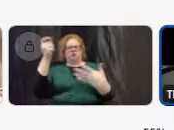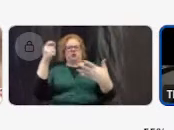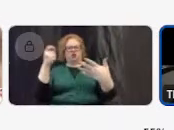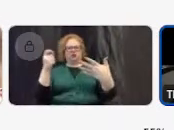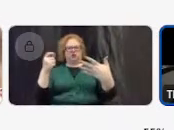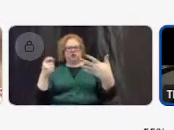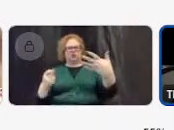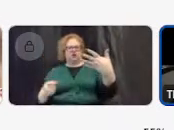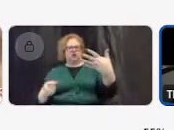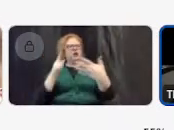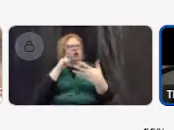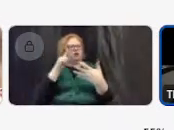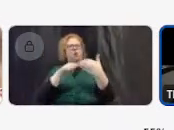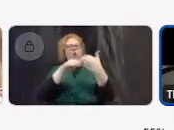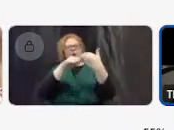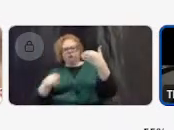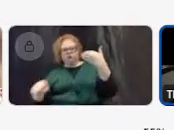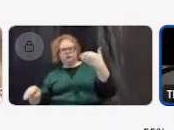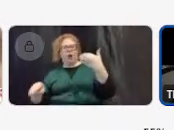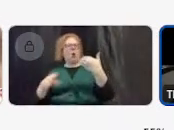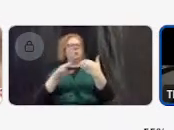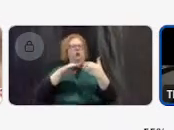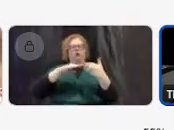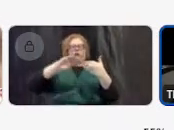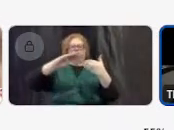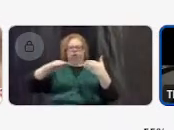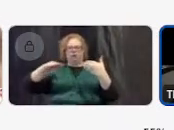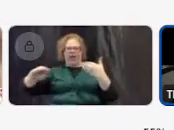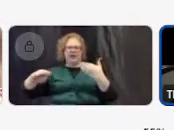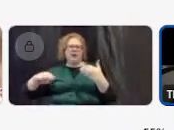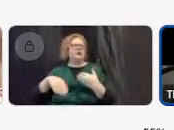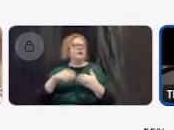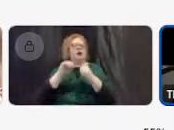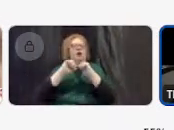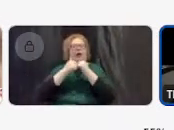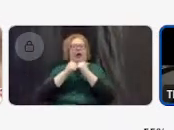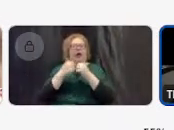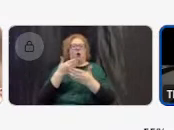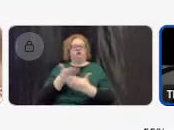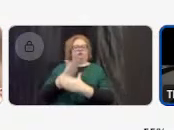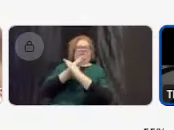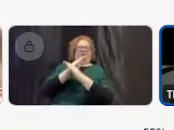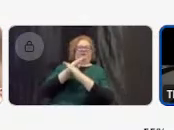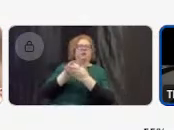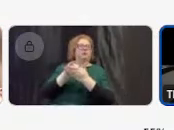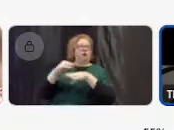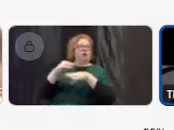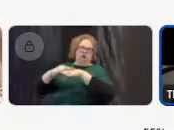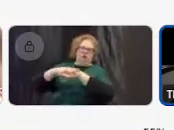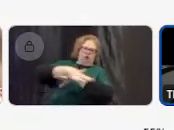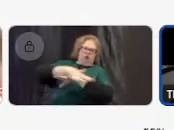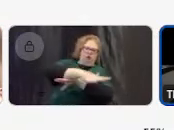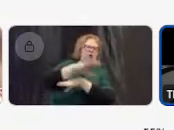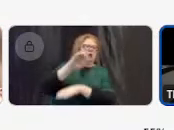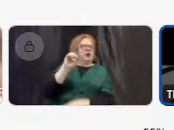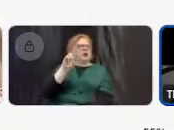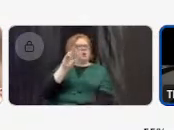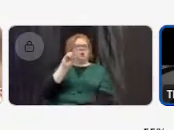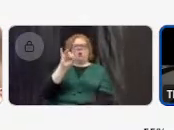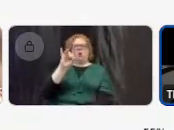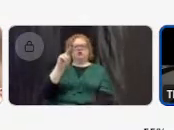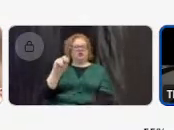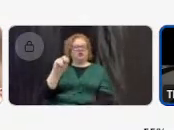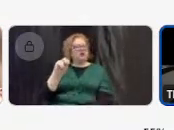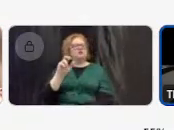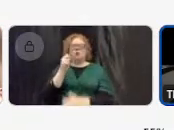grading, slopes, erosion control that they must adhere to, and there's a time frame for that review. So every time there's a change,